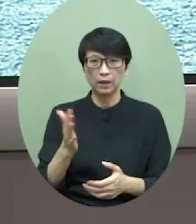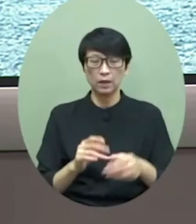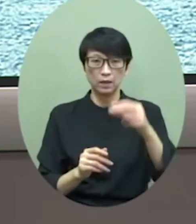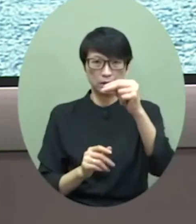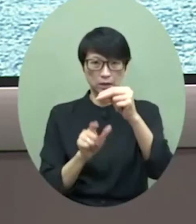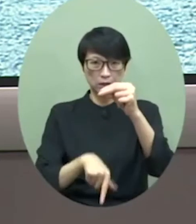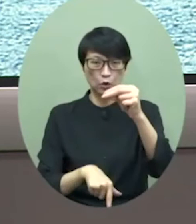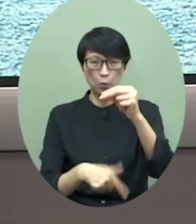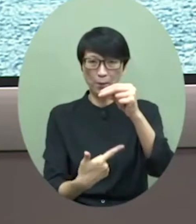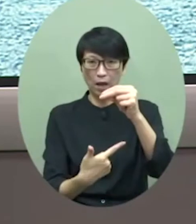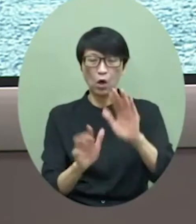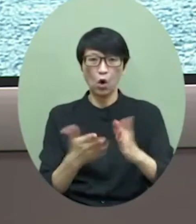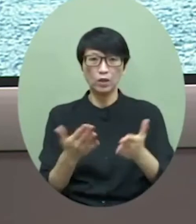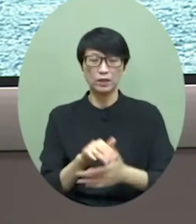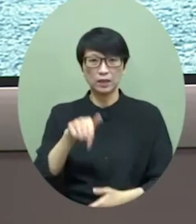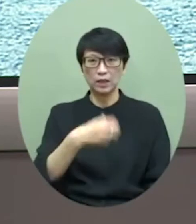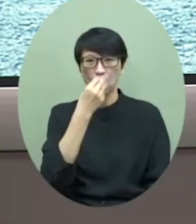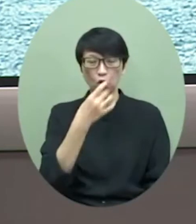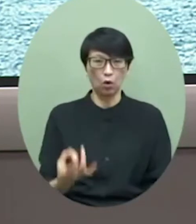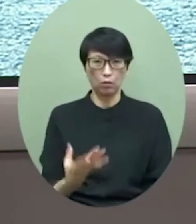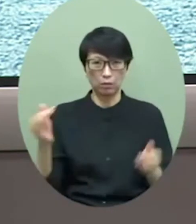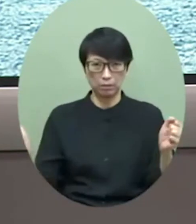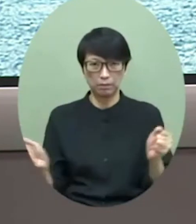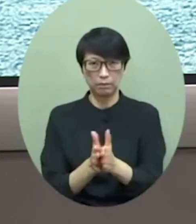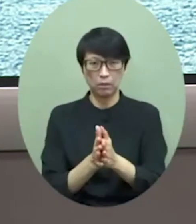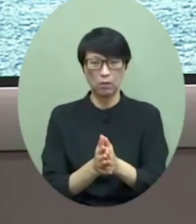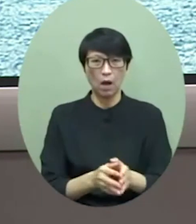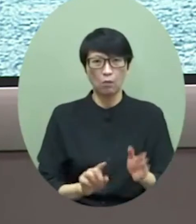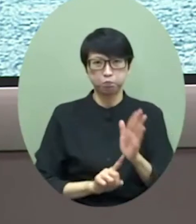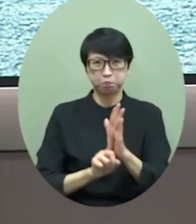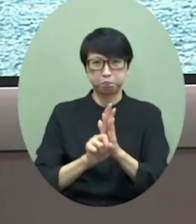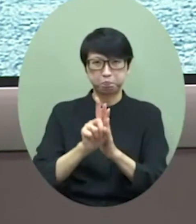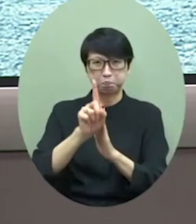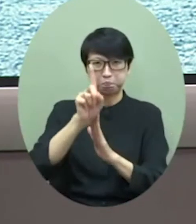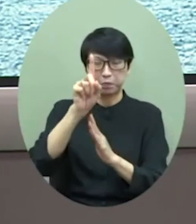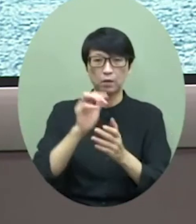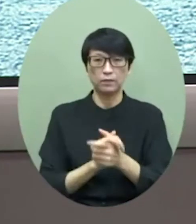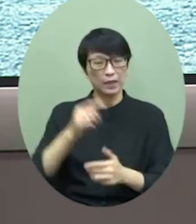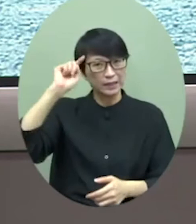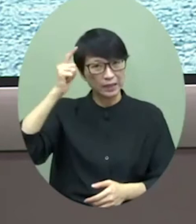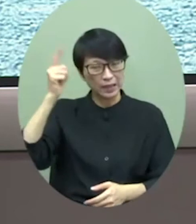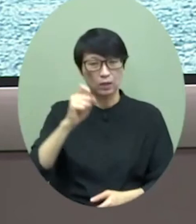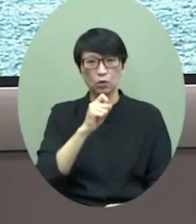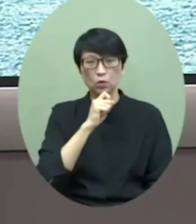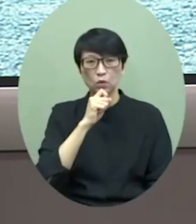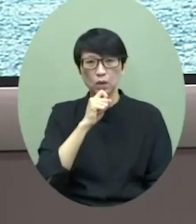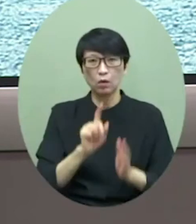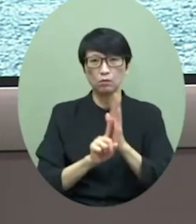to normal to a certain extent. But then starting from the 8th of July, we're seeing a spike in